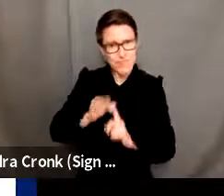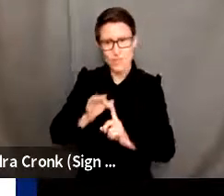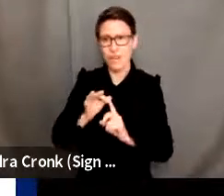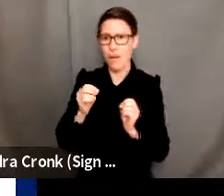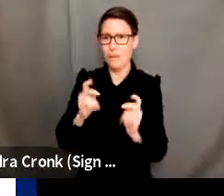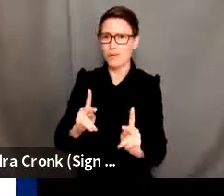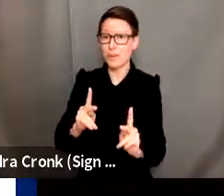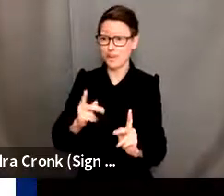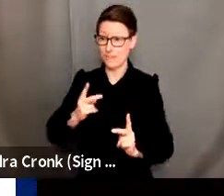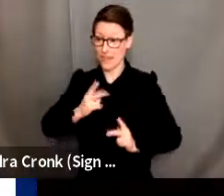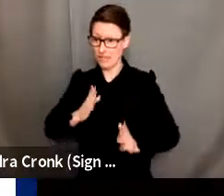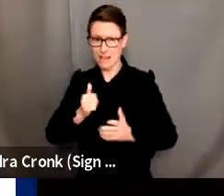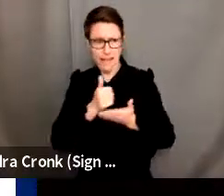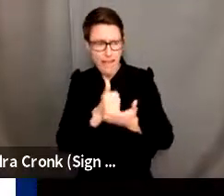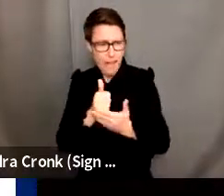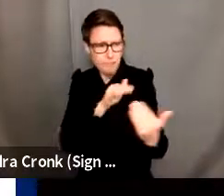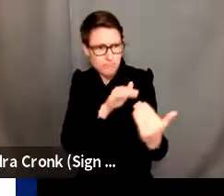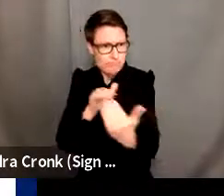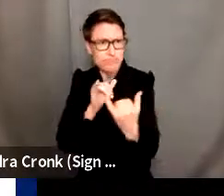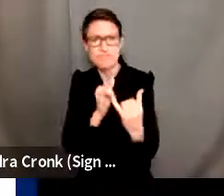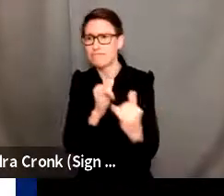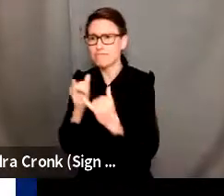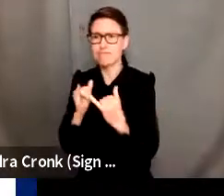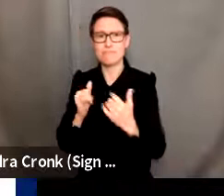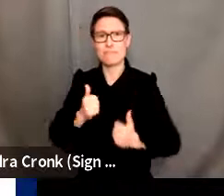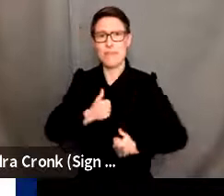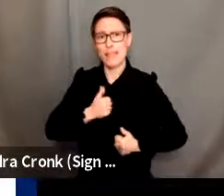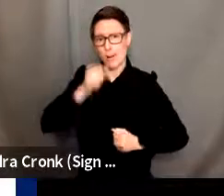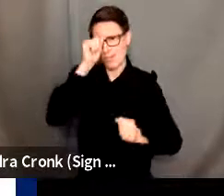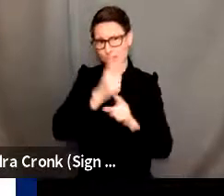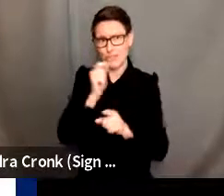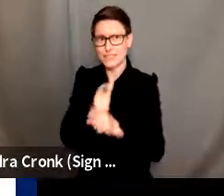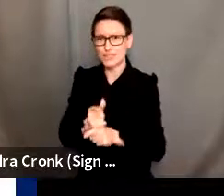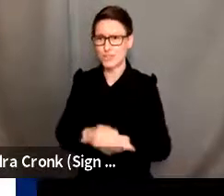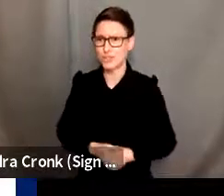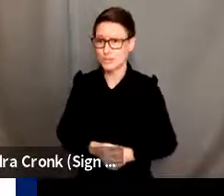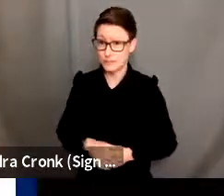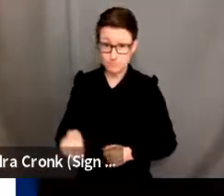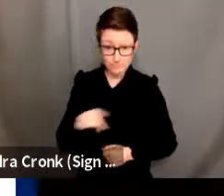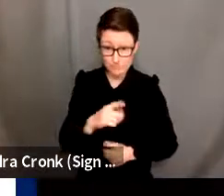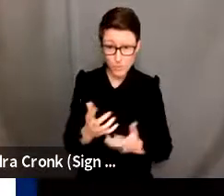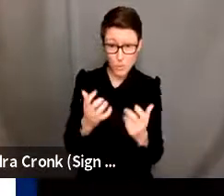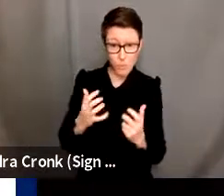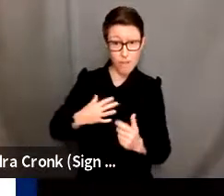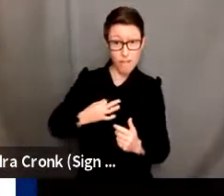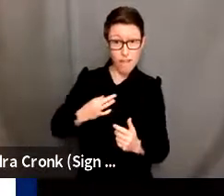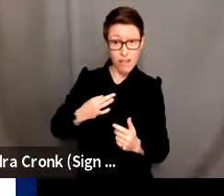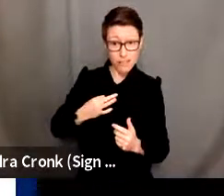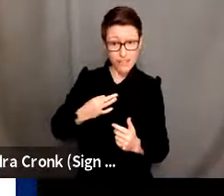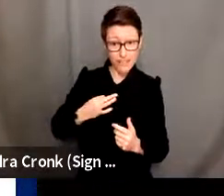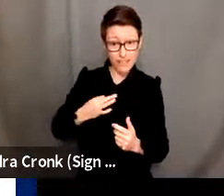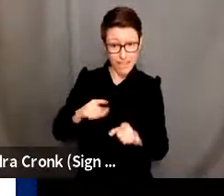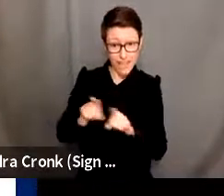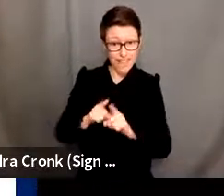their fellow military brothers and sisters. If you'd like to go through and volunteer as a veteran, again, the